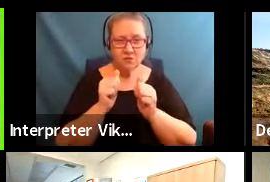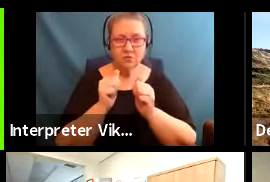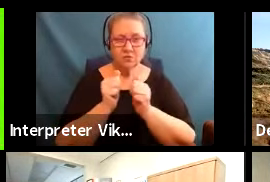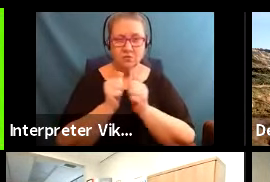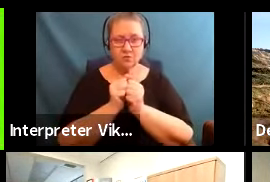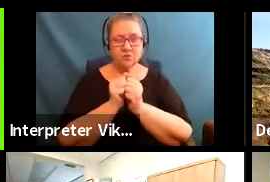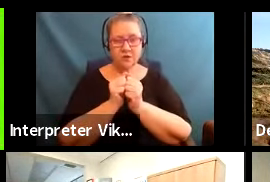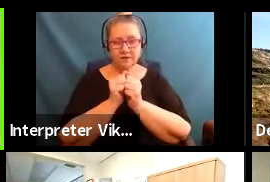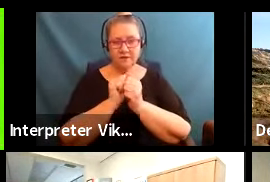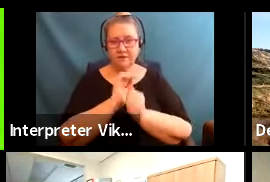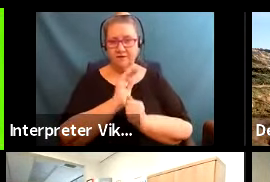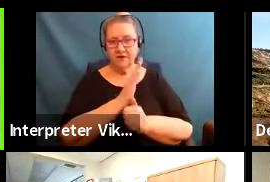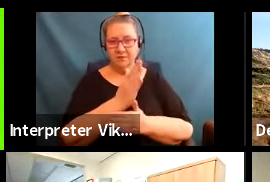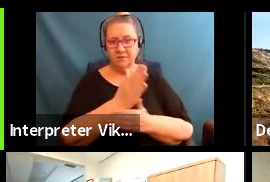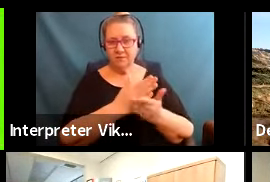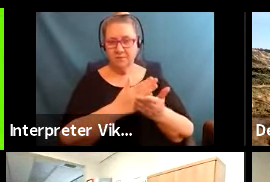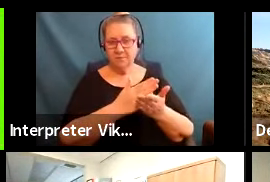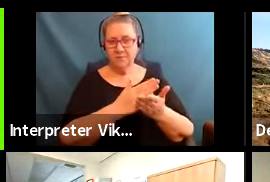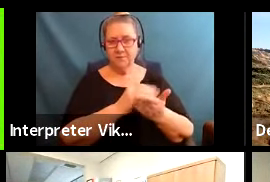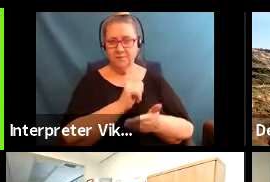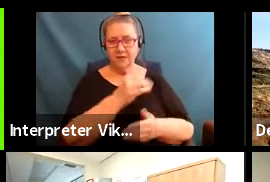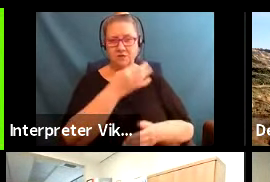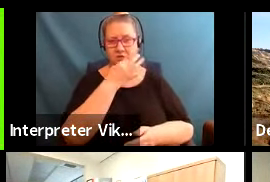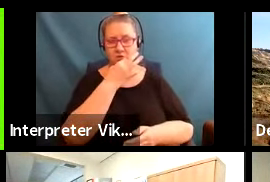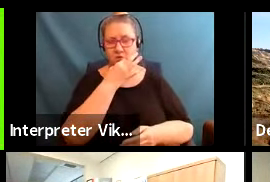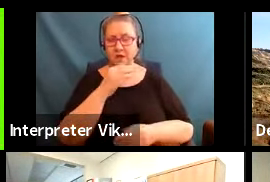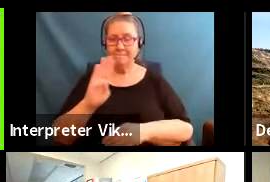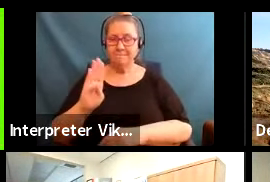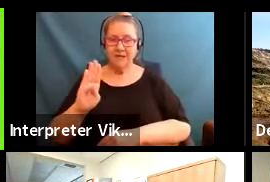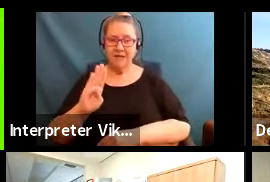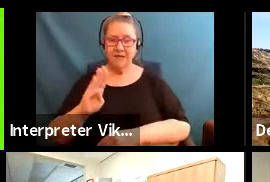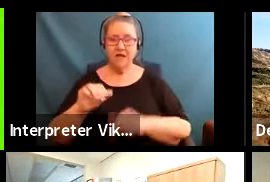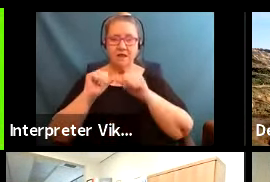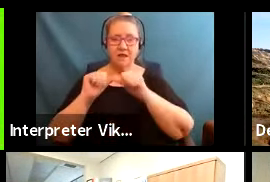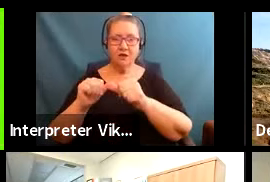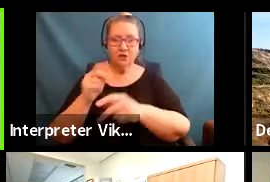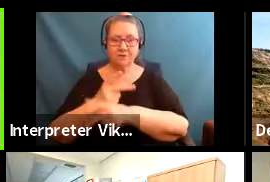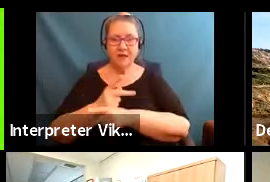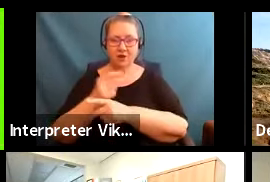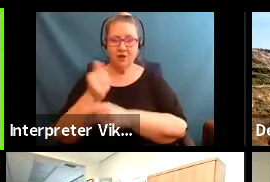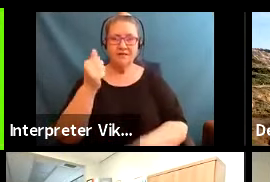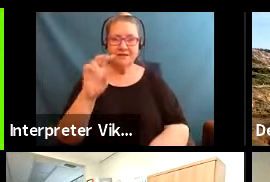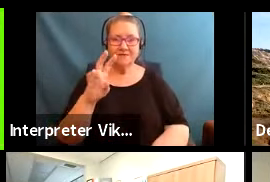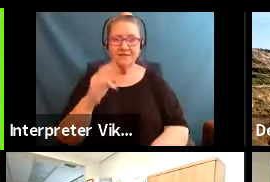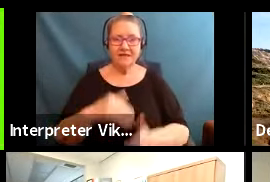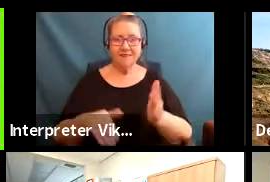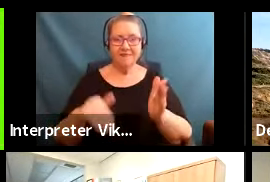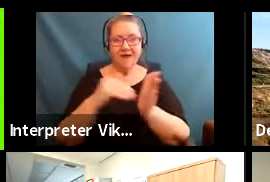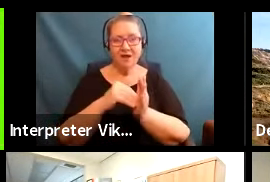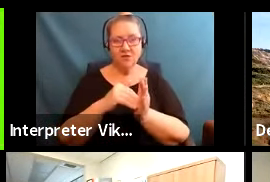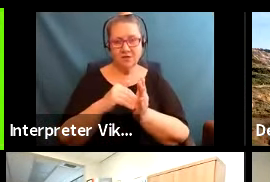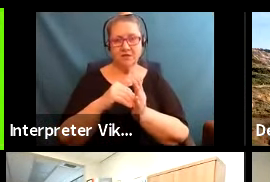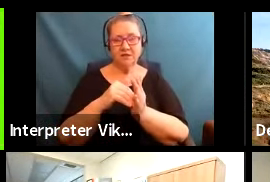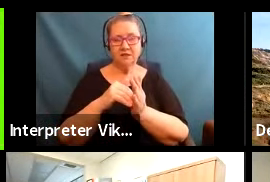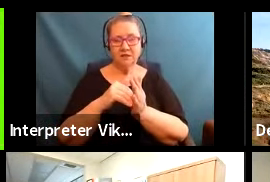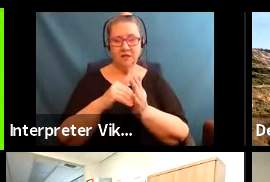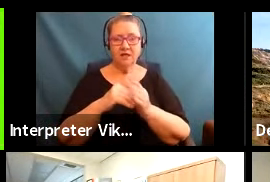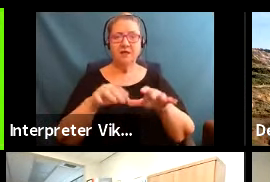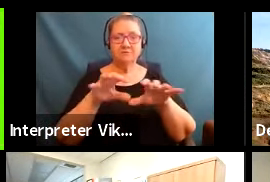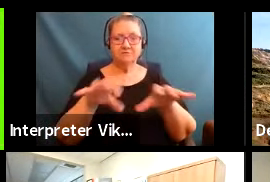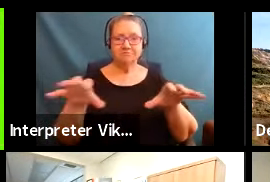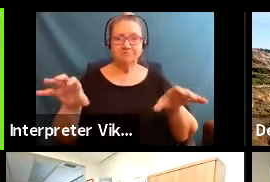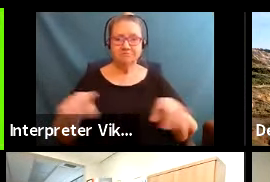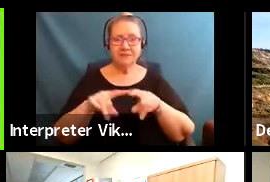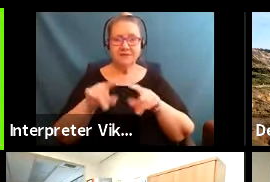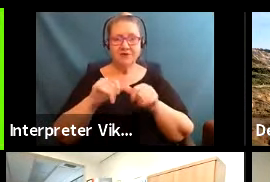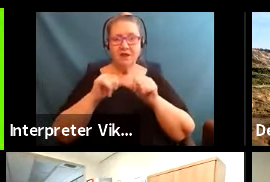soon. And then part B, which is the long-term care facilities, there are 17,000 facilities in California. Our understanding is